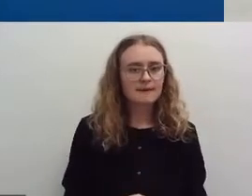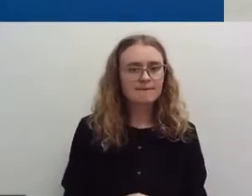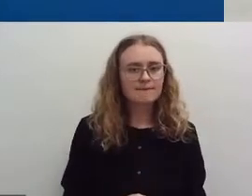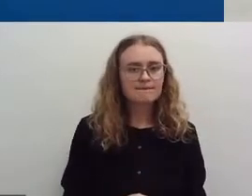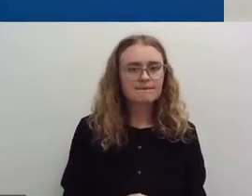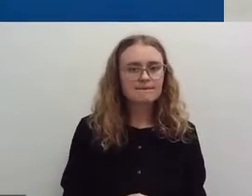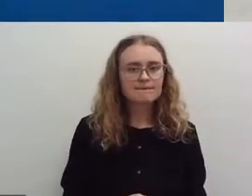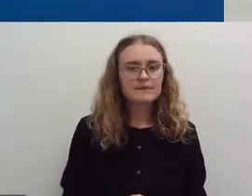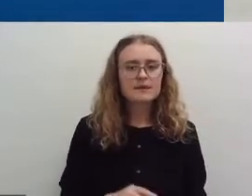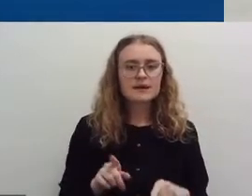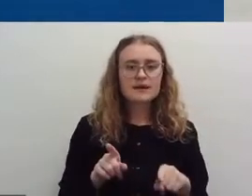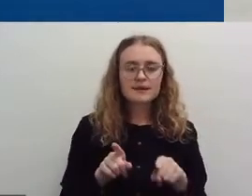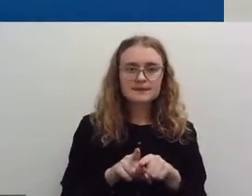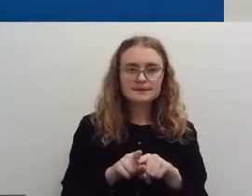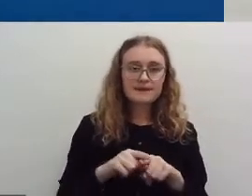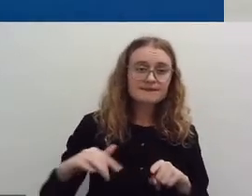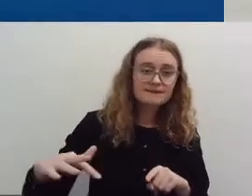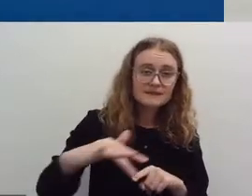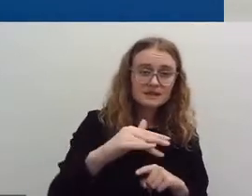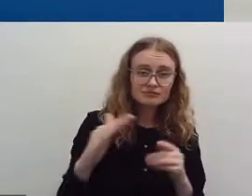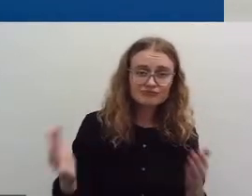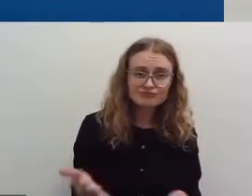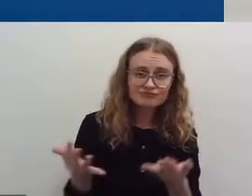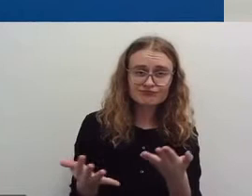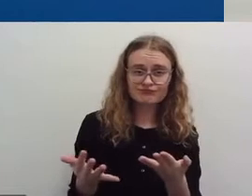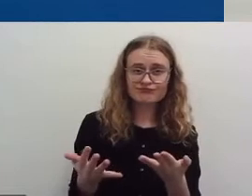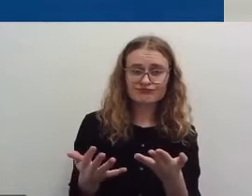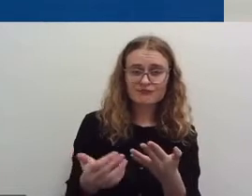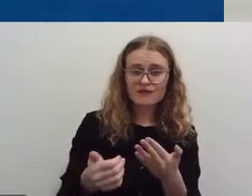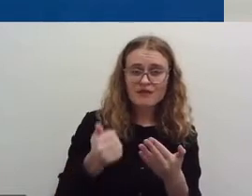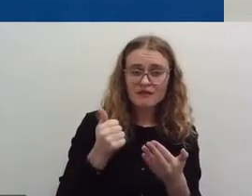can thrive, where children and young people can